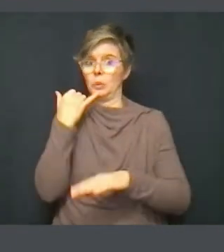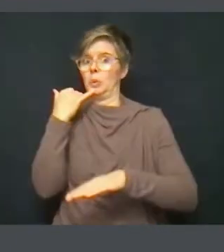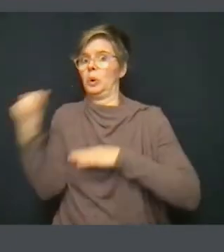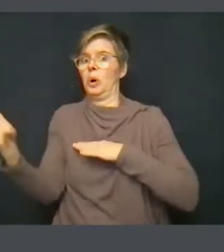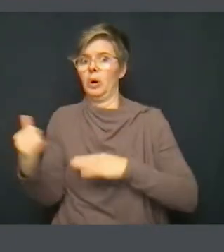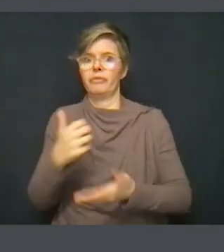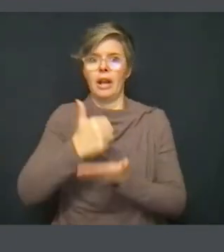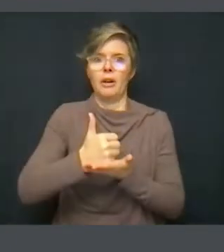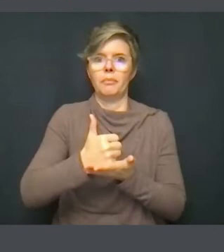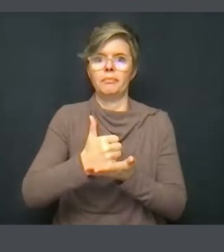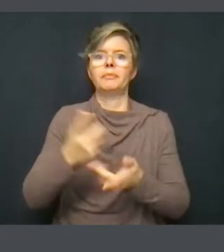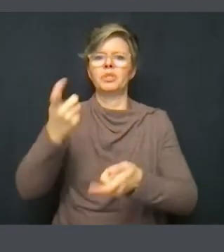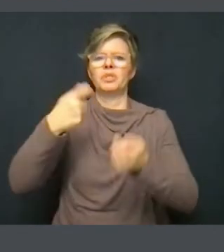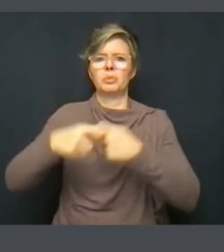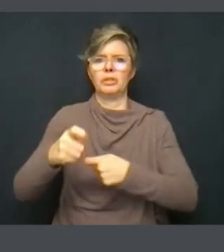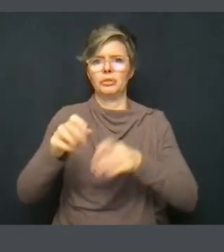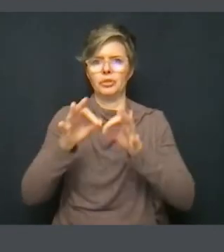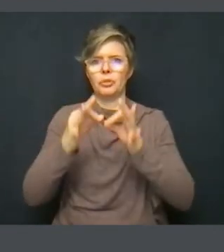show you what the kid said.